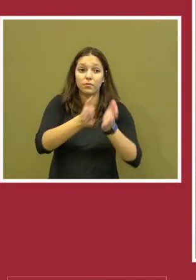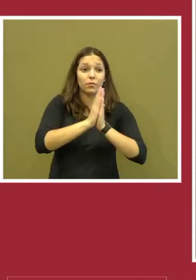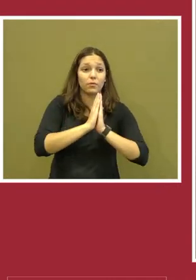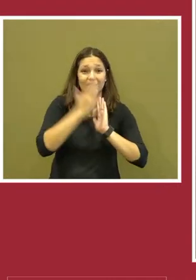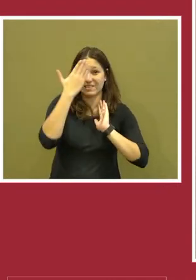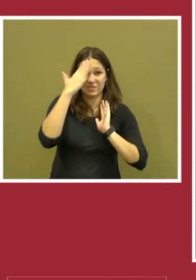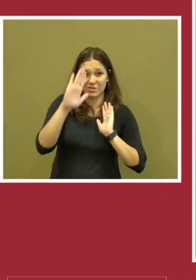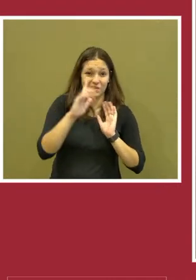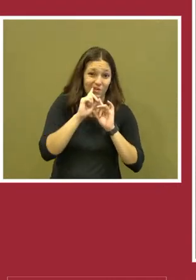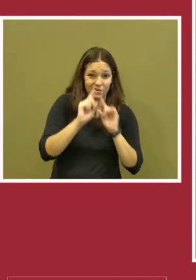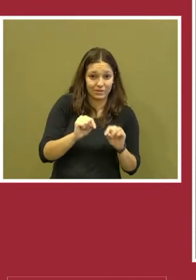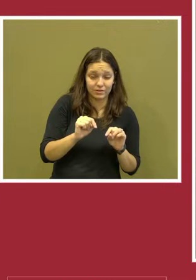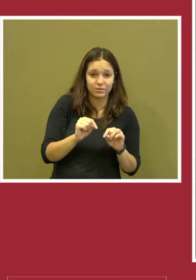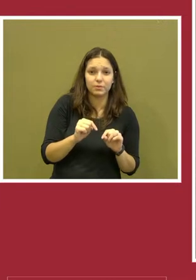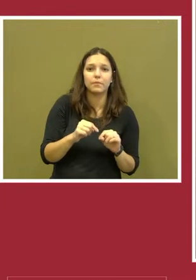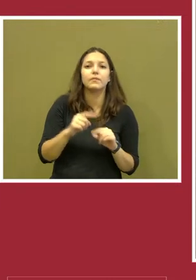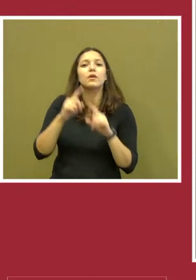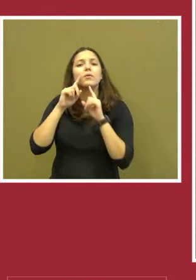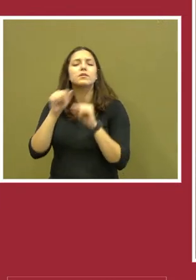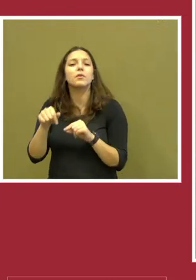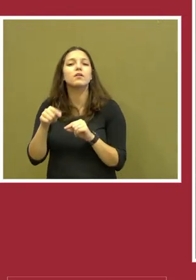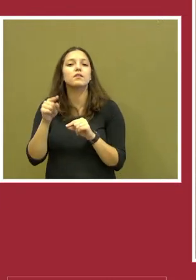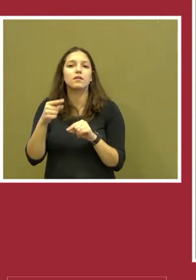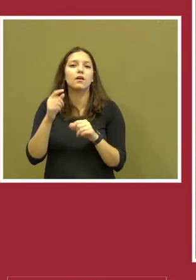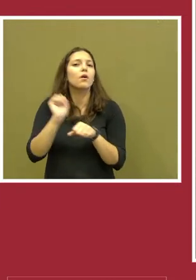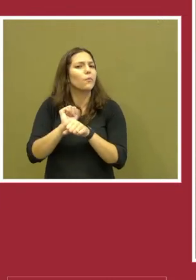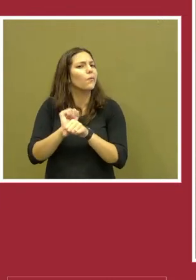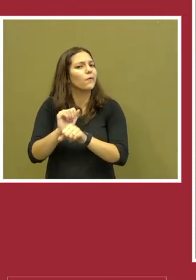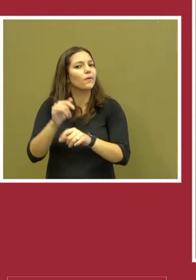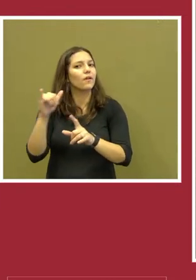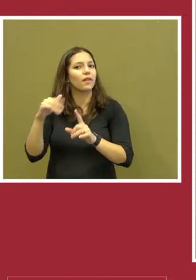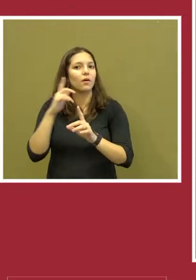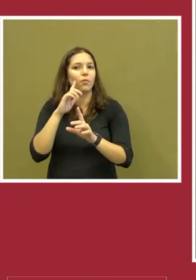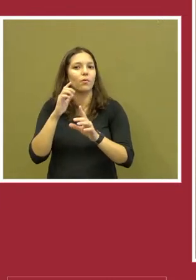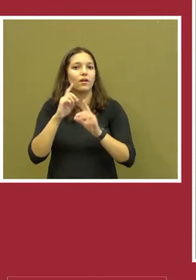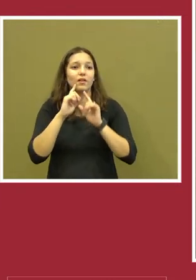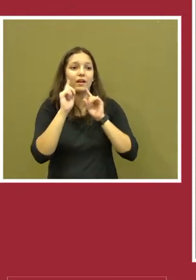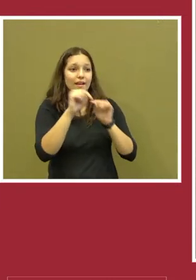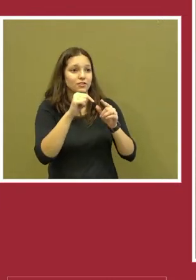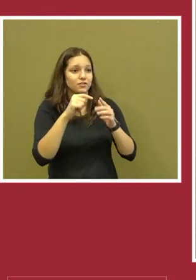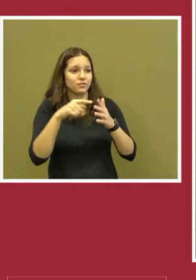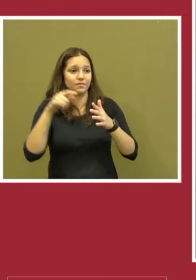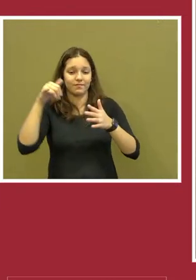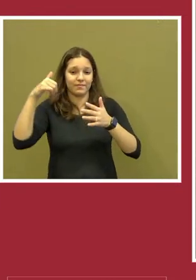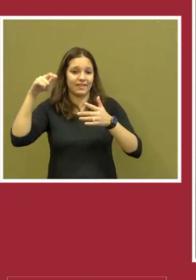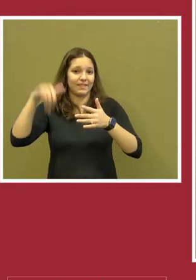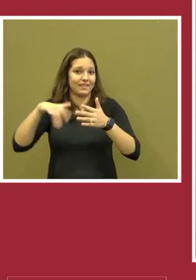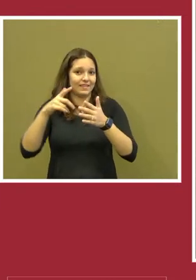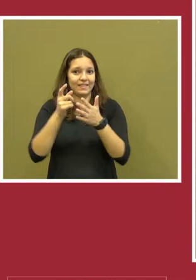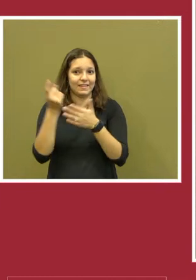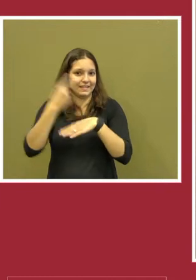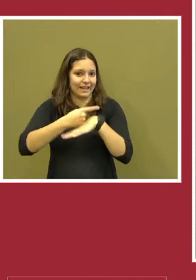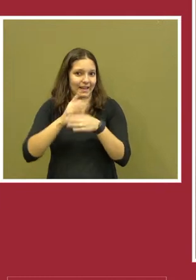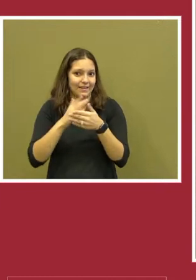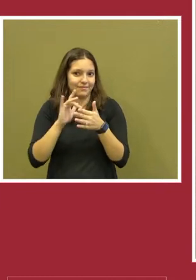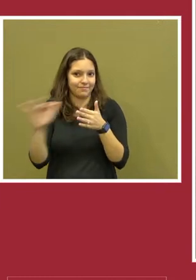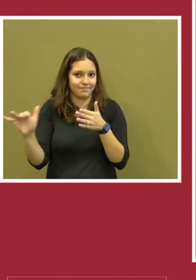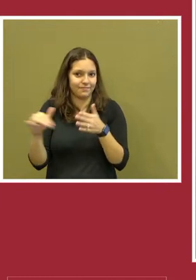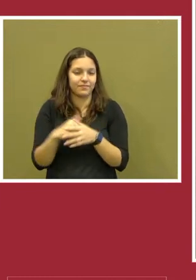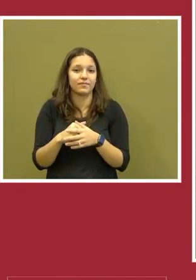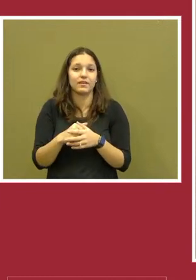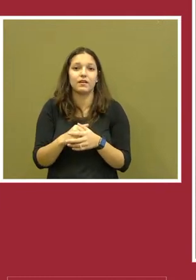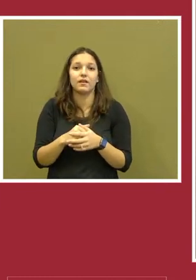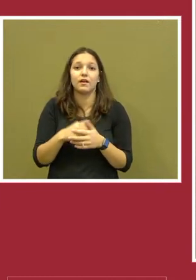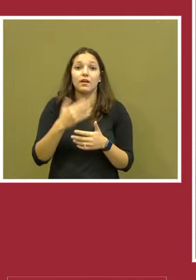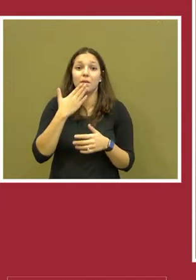don't know how to answer it, they at least respond with, "Hey, we're working on it. We'll get back to you by this date." In the worst case scenarios, they don't respond.